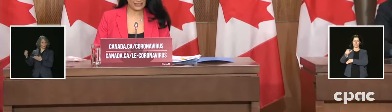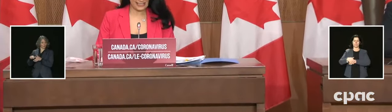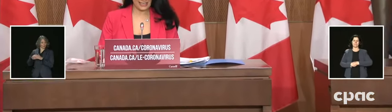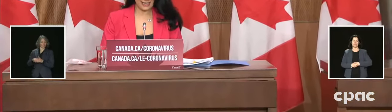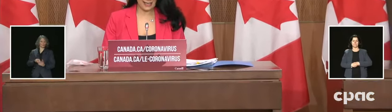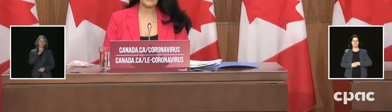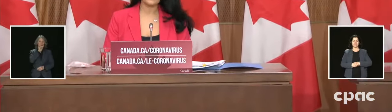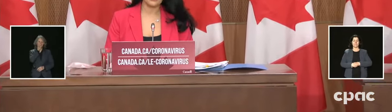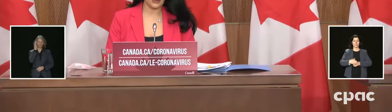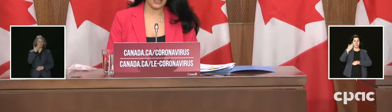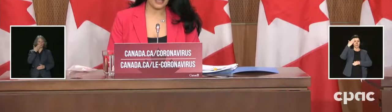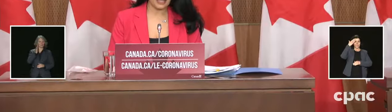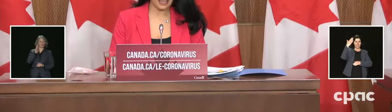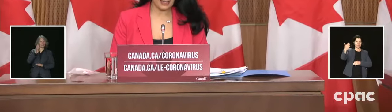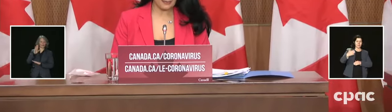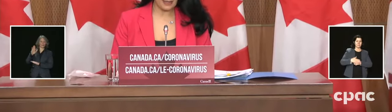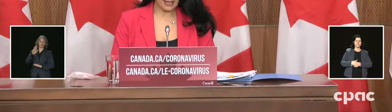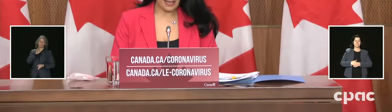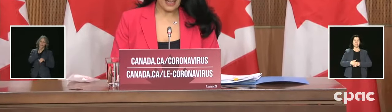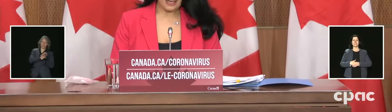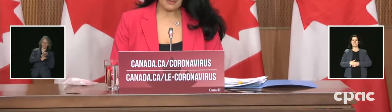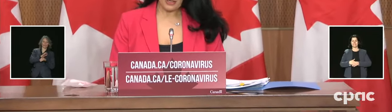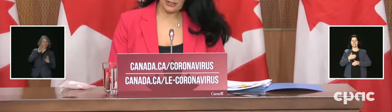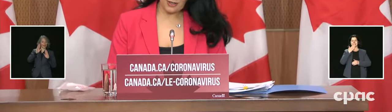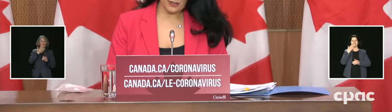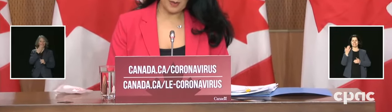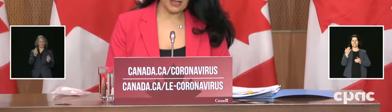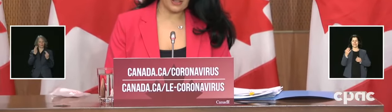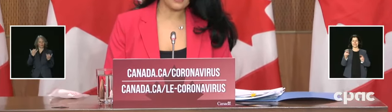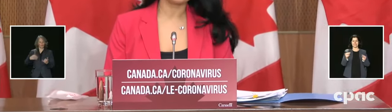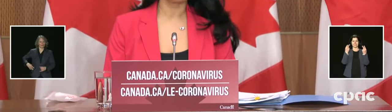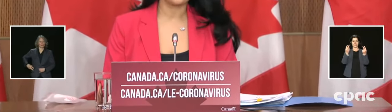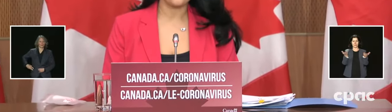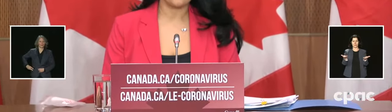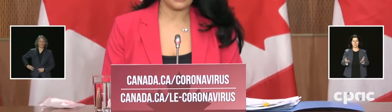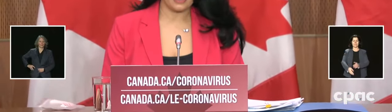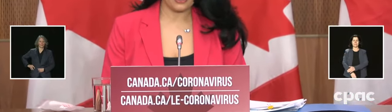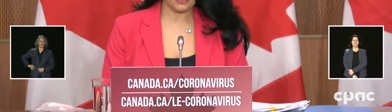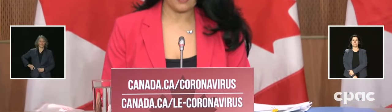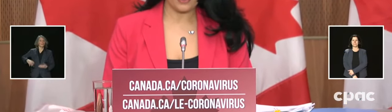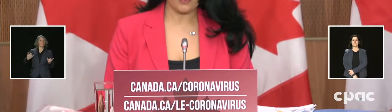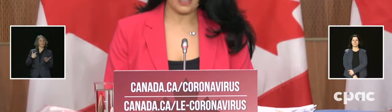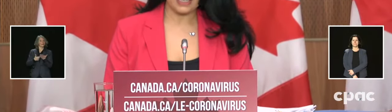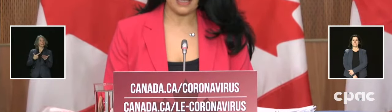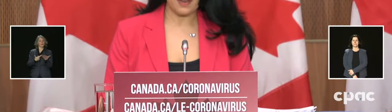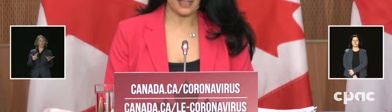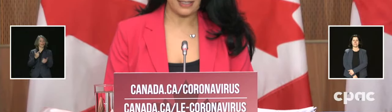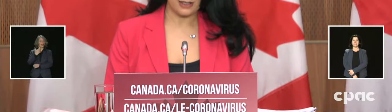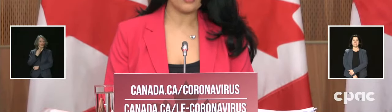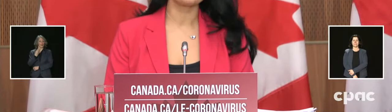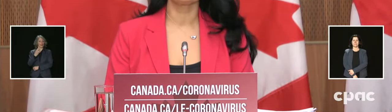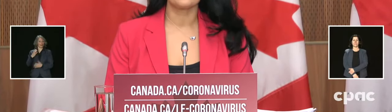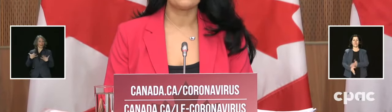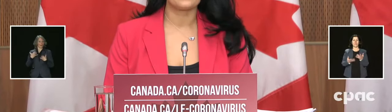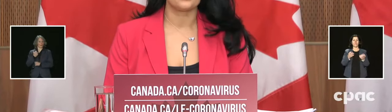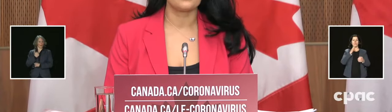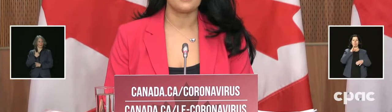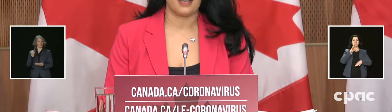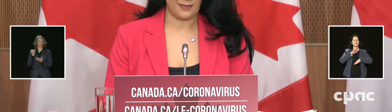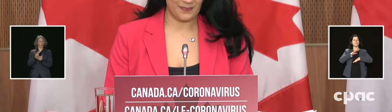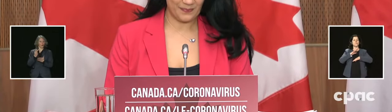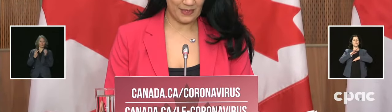Bonjour, good day. Thank you for joining us today. I'm here to talk to you about Health Canada's authorization of the COVID-19 vaccine, which was developed